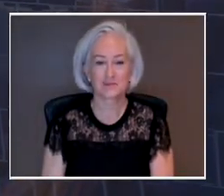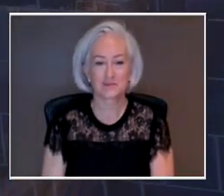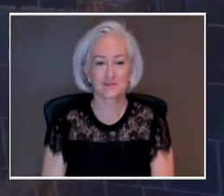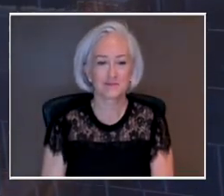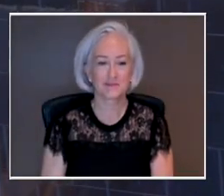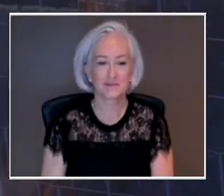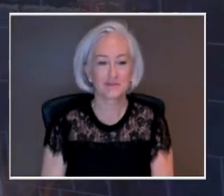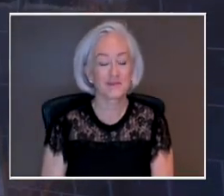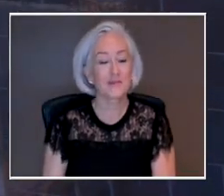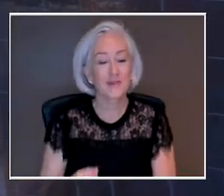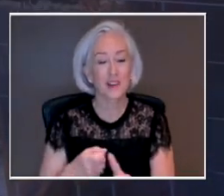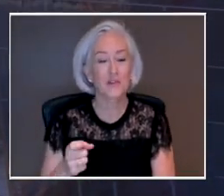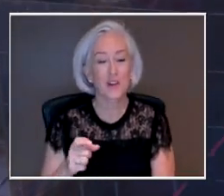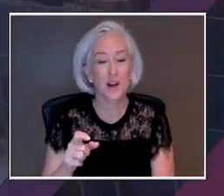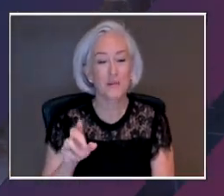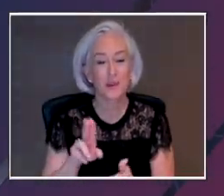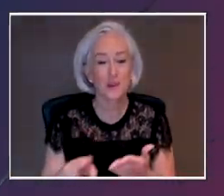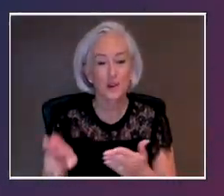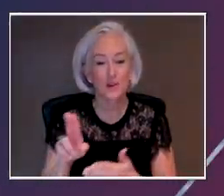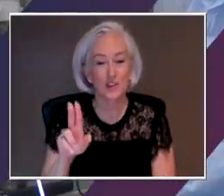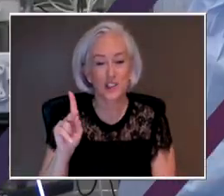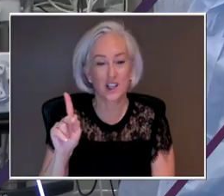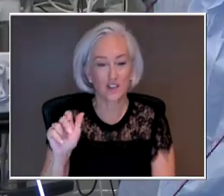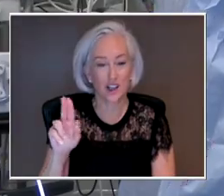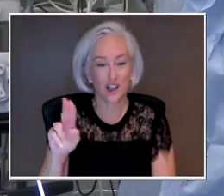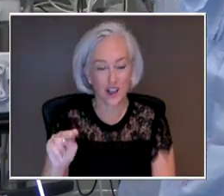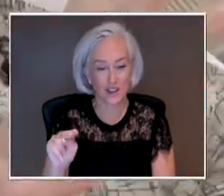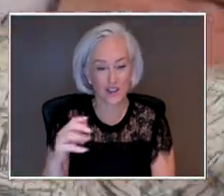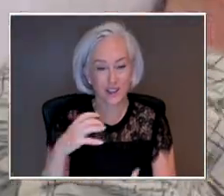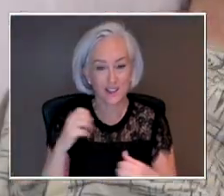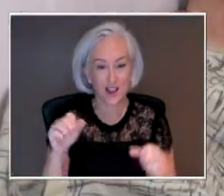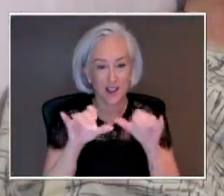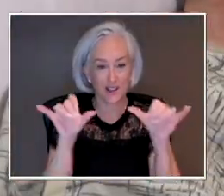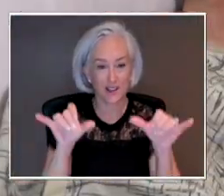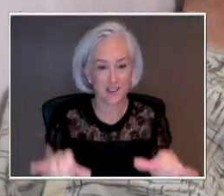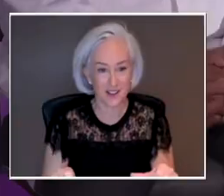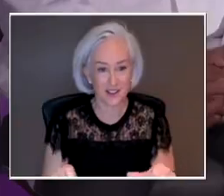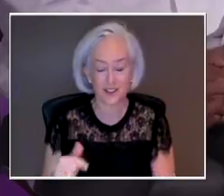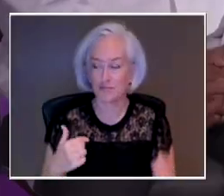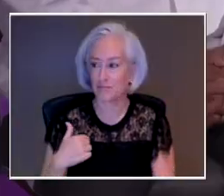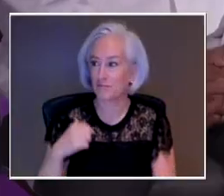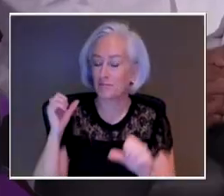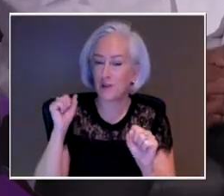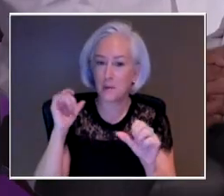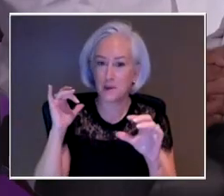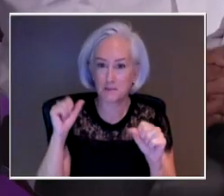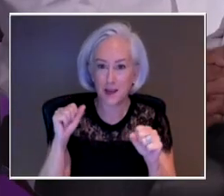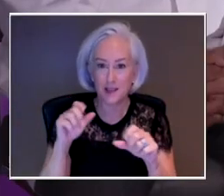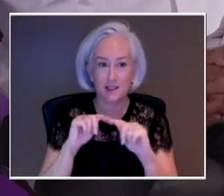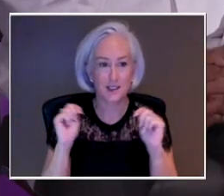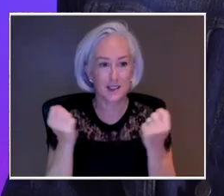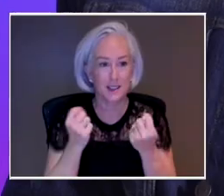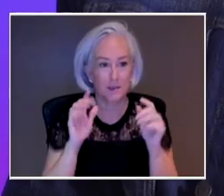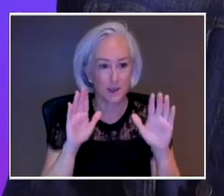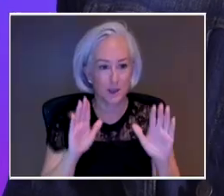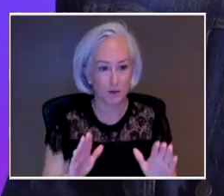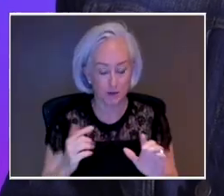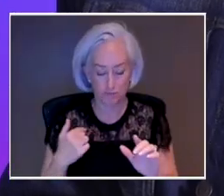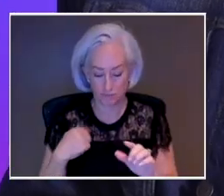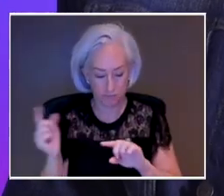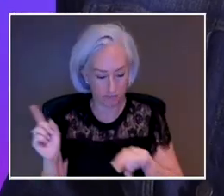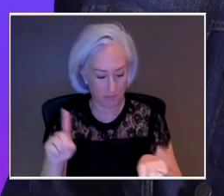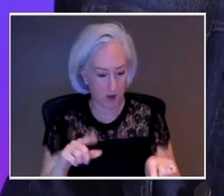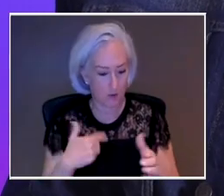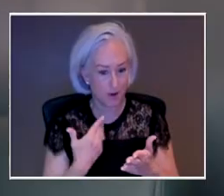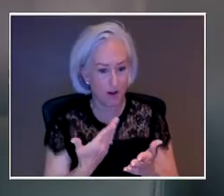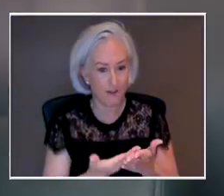from the University of Kansas Health System. I am amazed. The team here is great. I came on a Tuesday, and then by Saturday, I